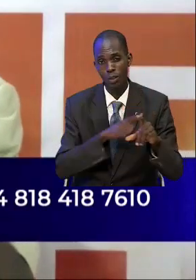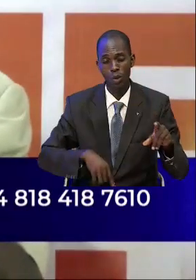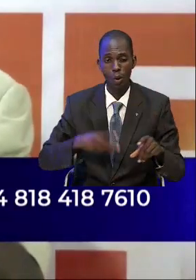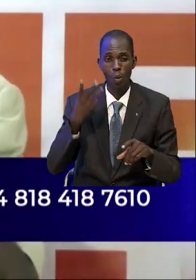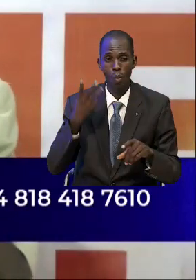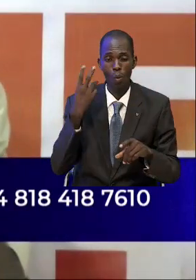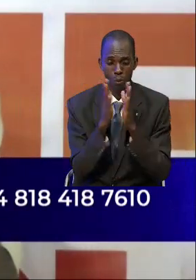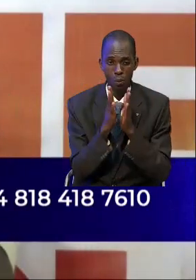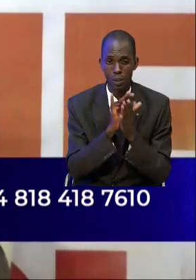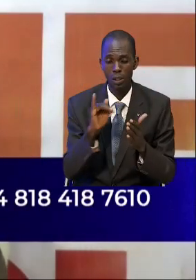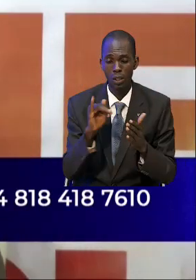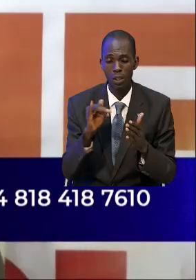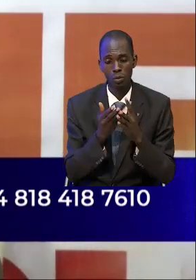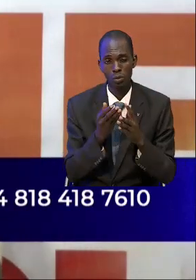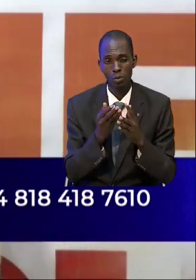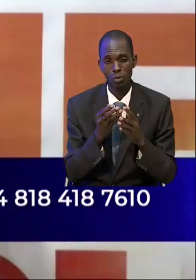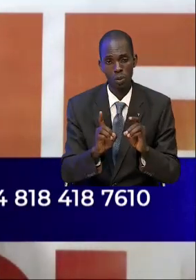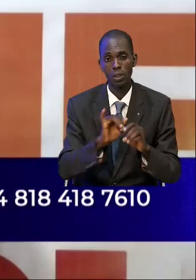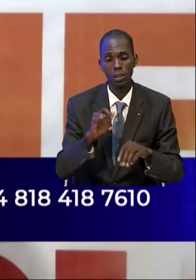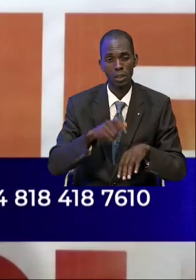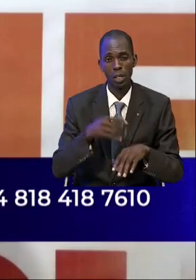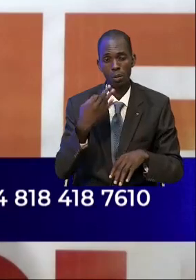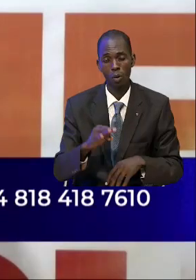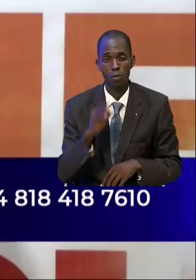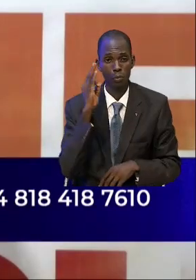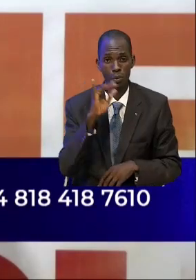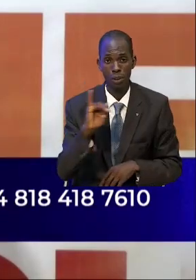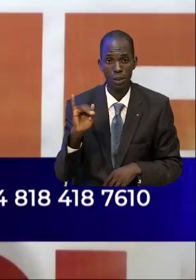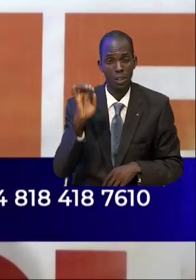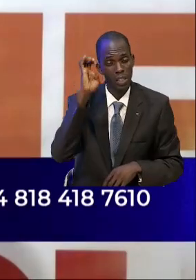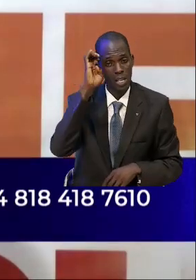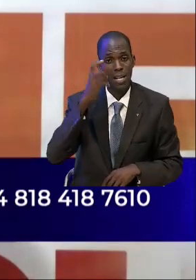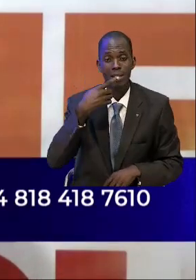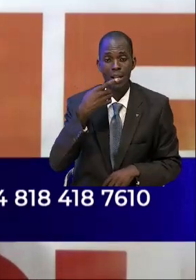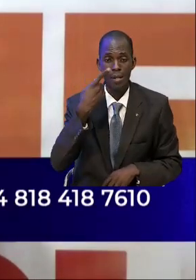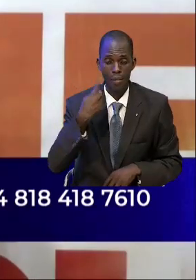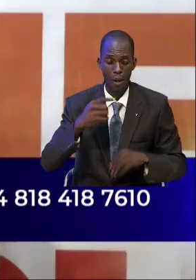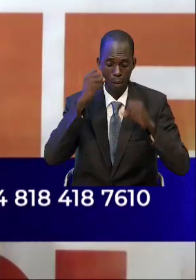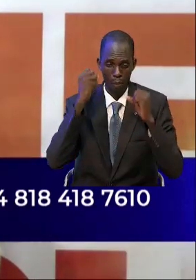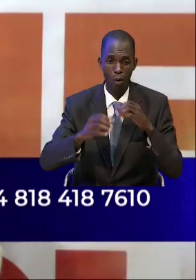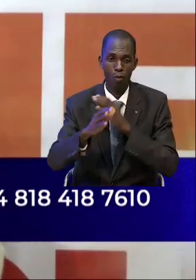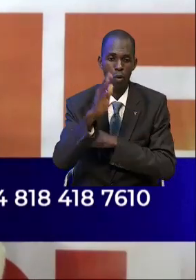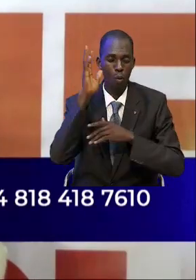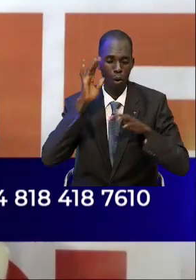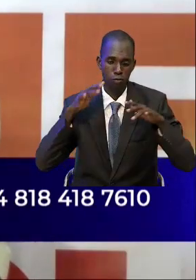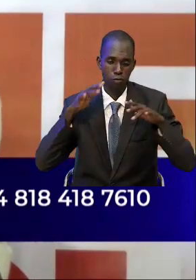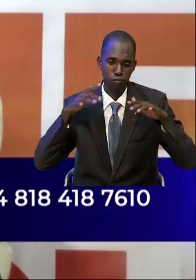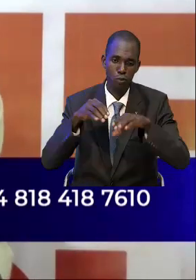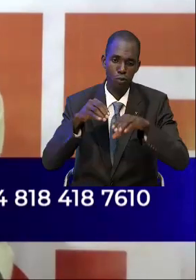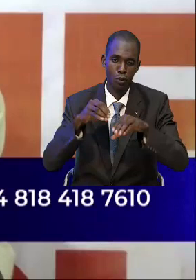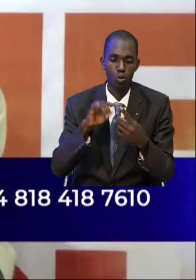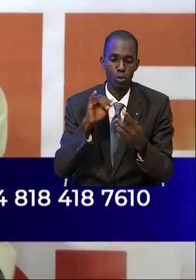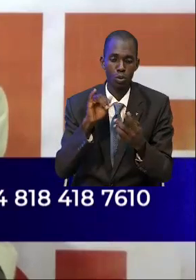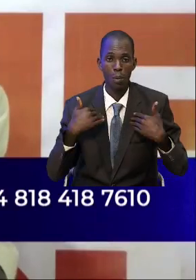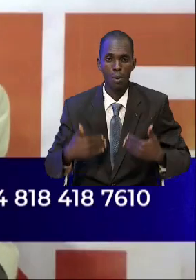night, when our Father in the Lord was praying and during ministration, he said, the